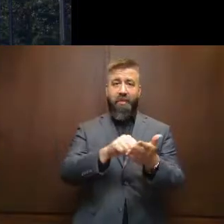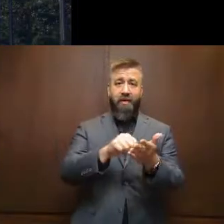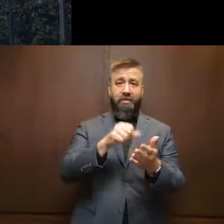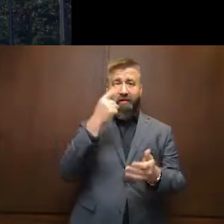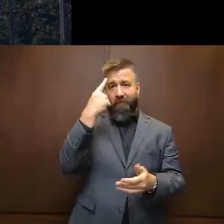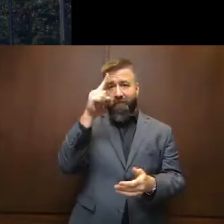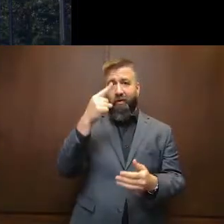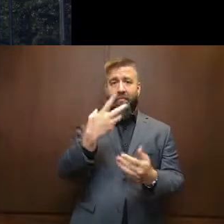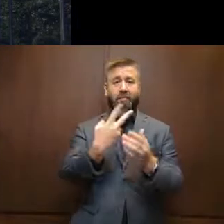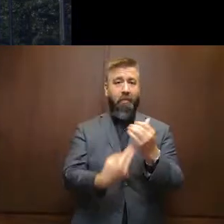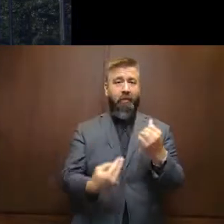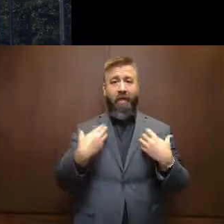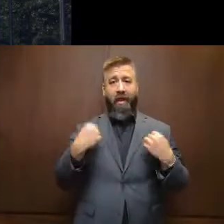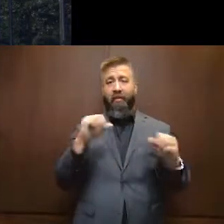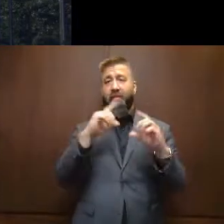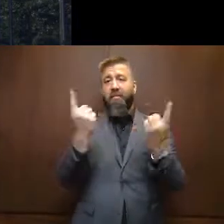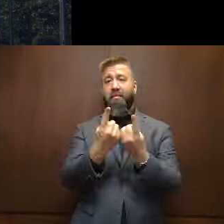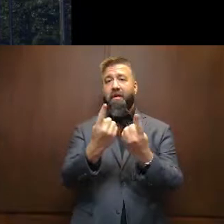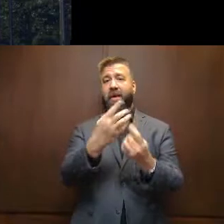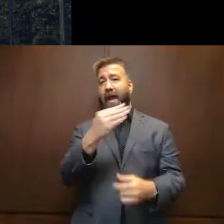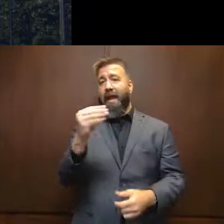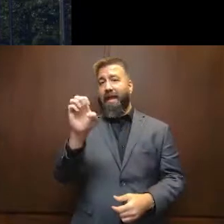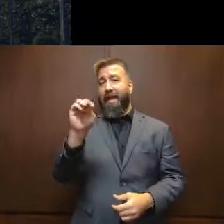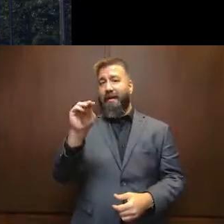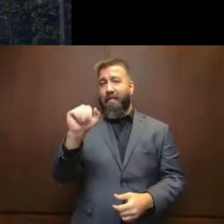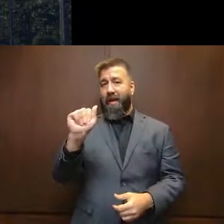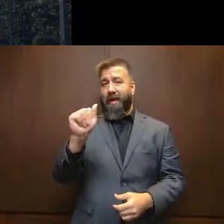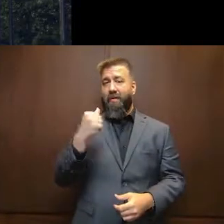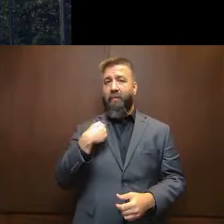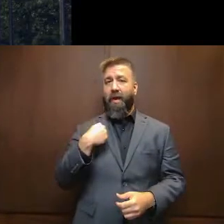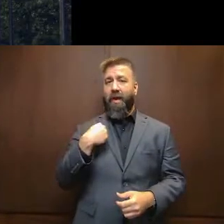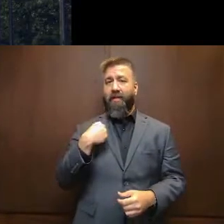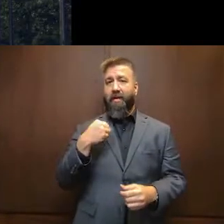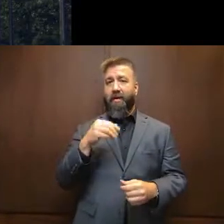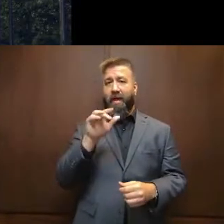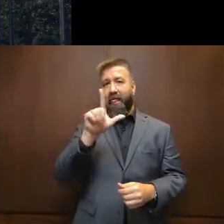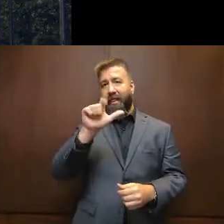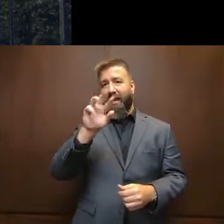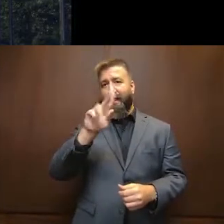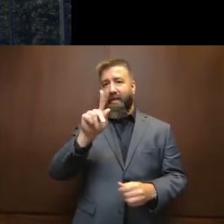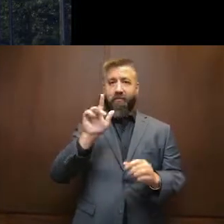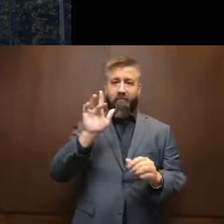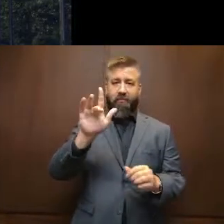Department and EMA, we have a link. If you go to